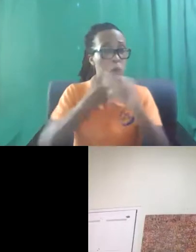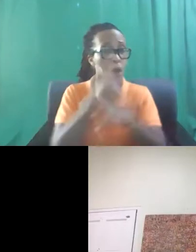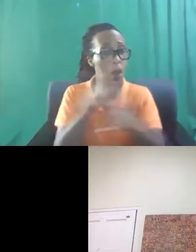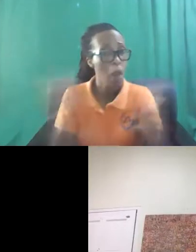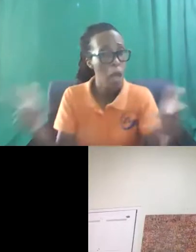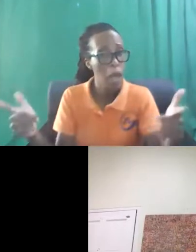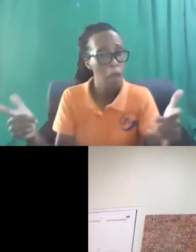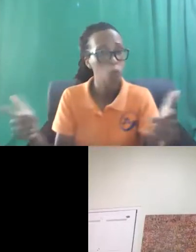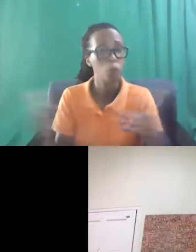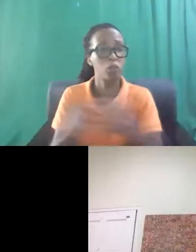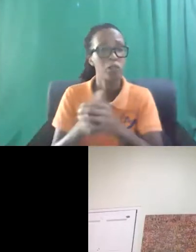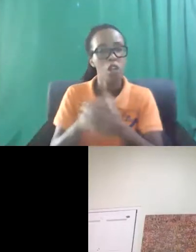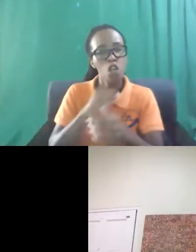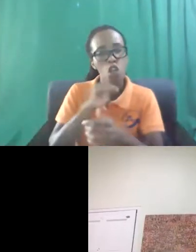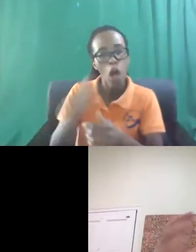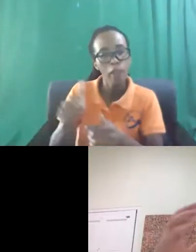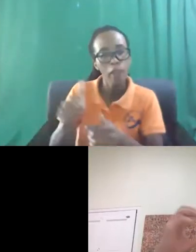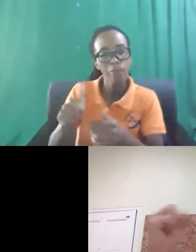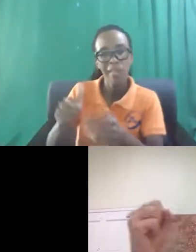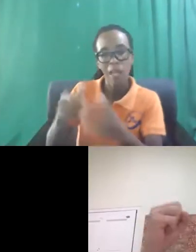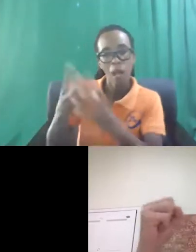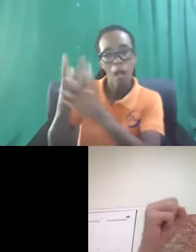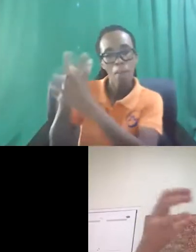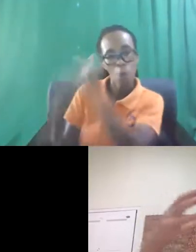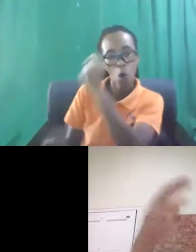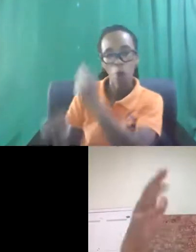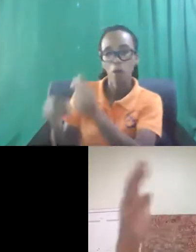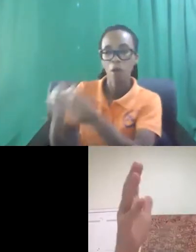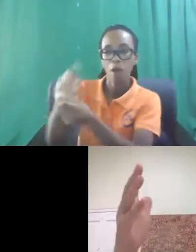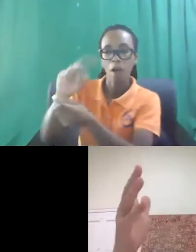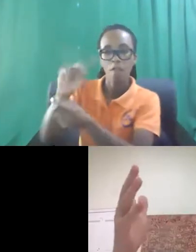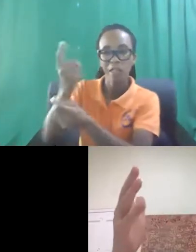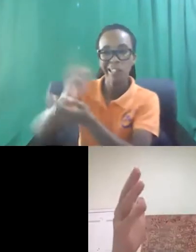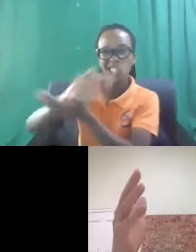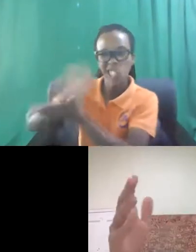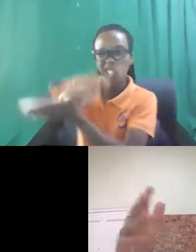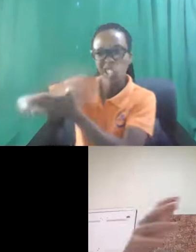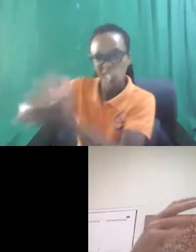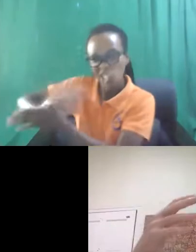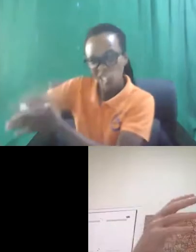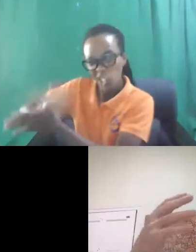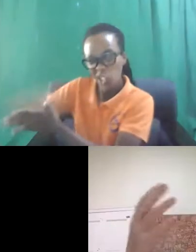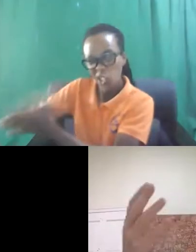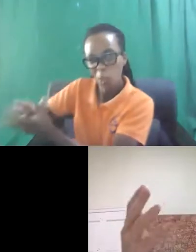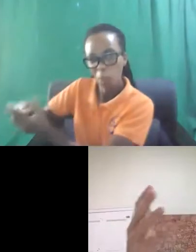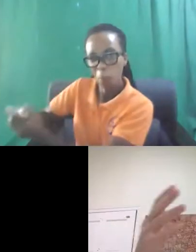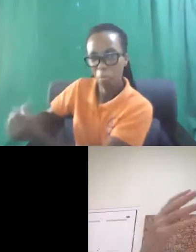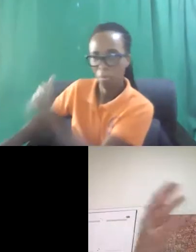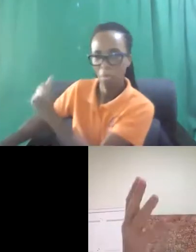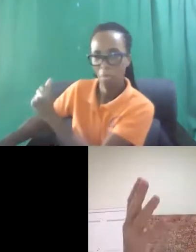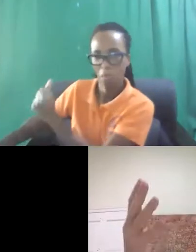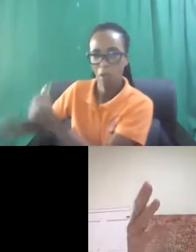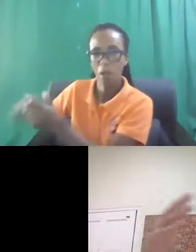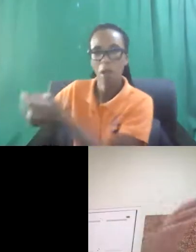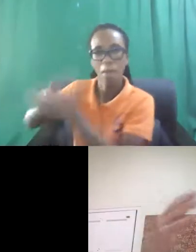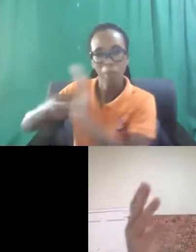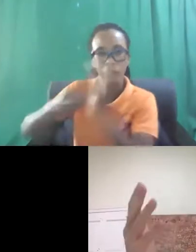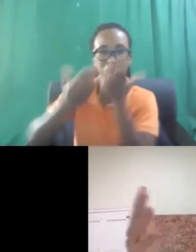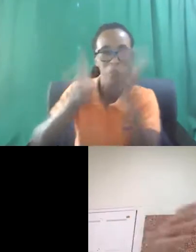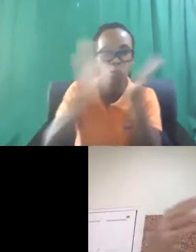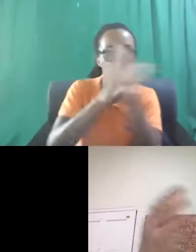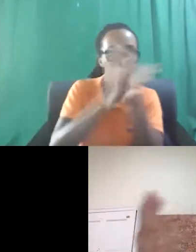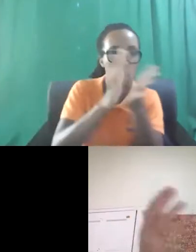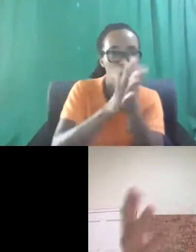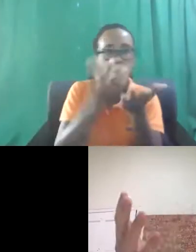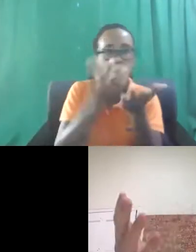really disappear, they get crushed by some power structure. So if, for example, schools are